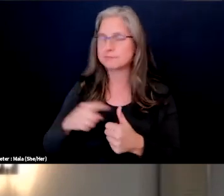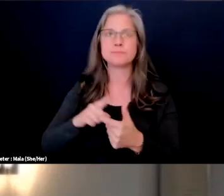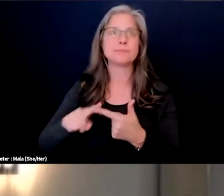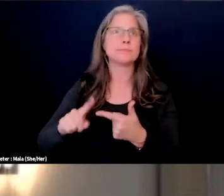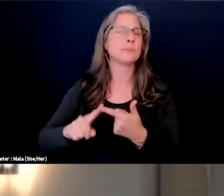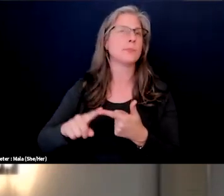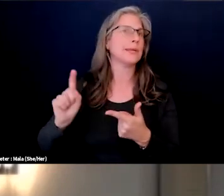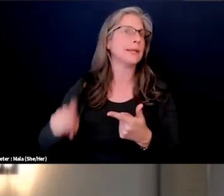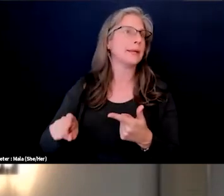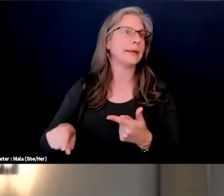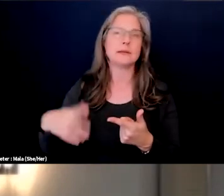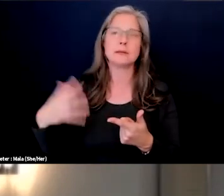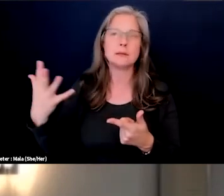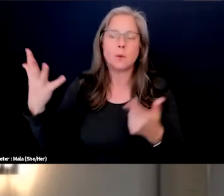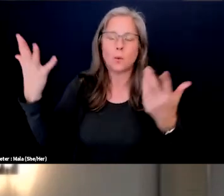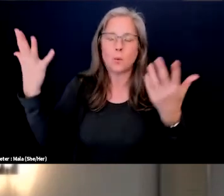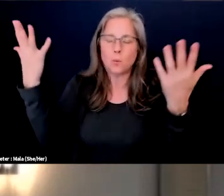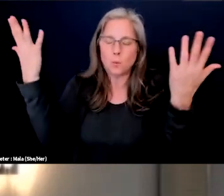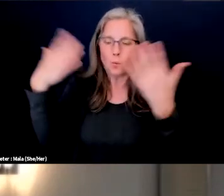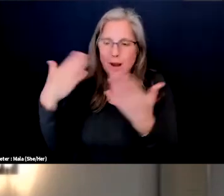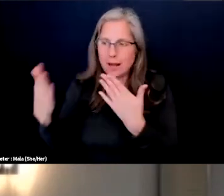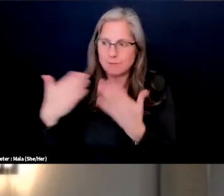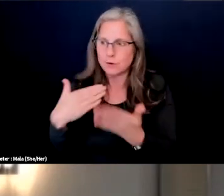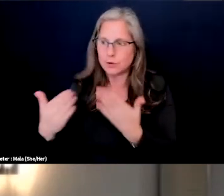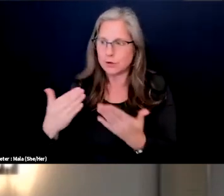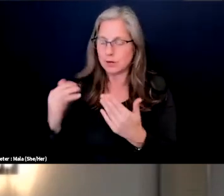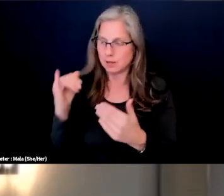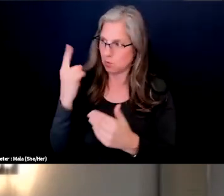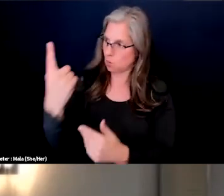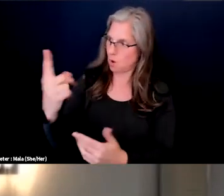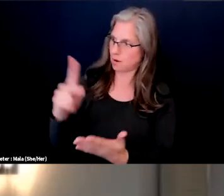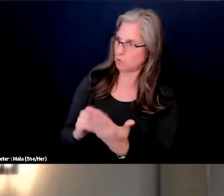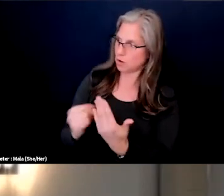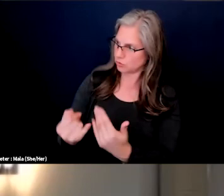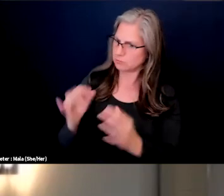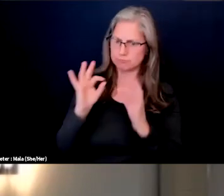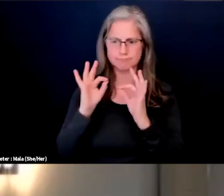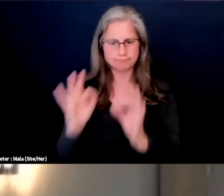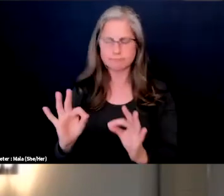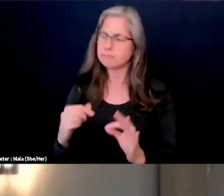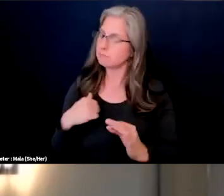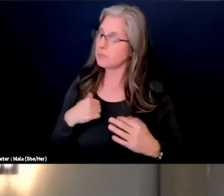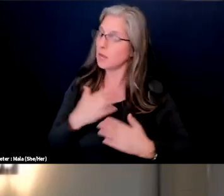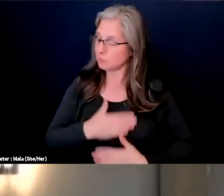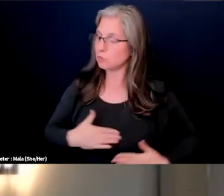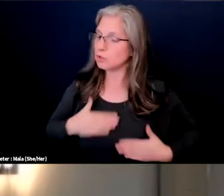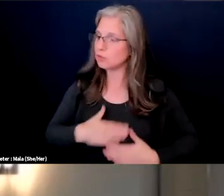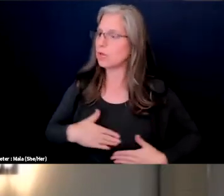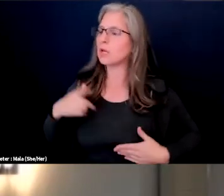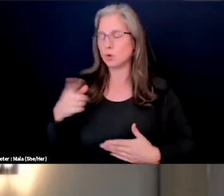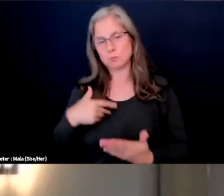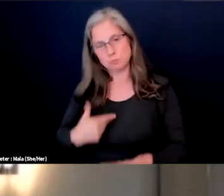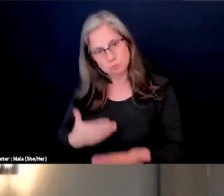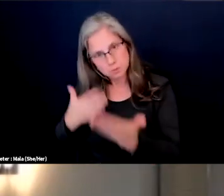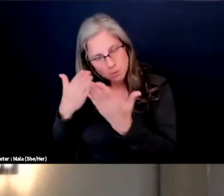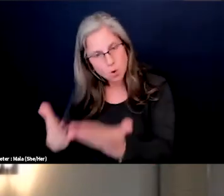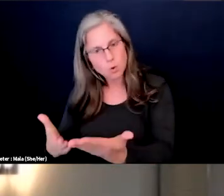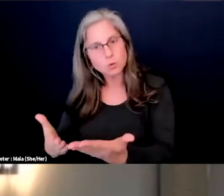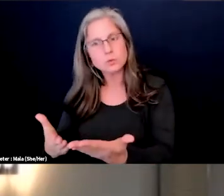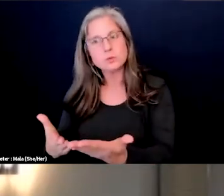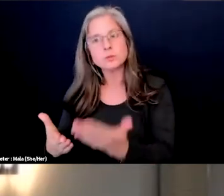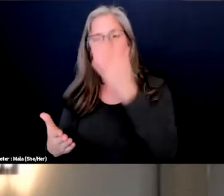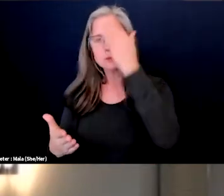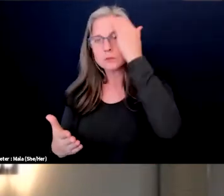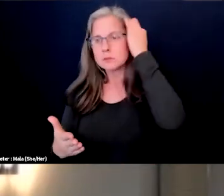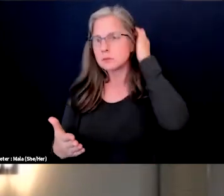replace whatever else into that one project. And I do appreciate that you are proposing that we